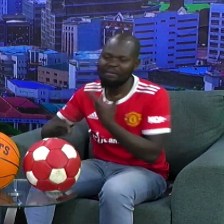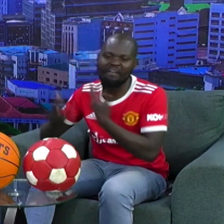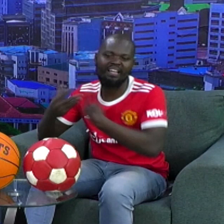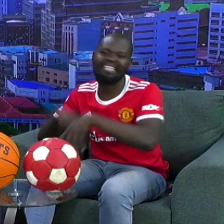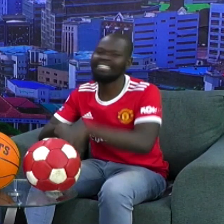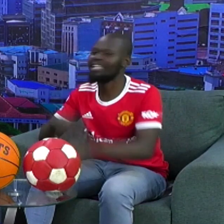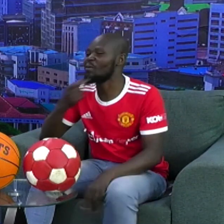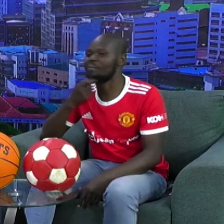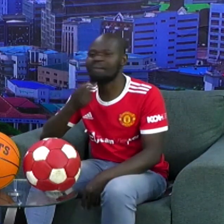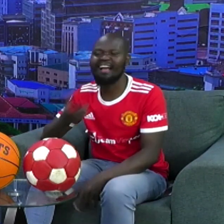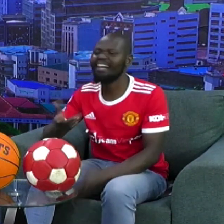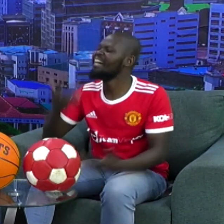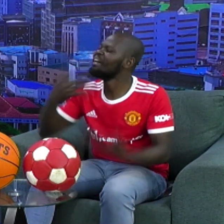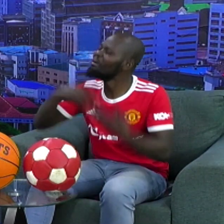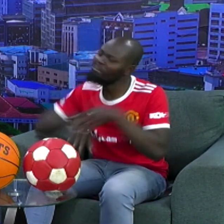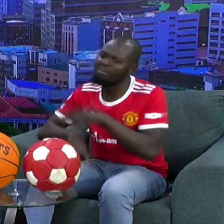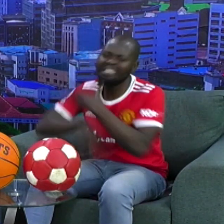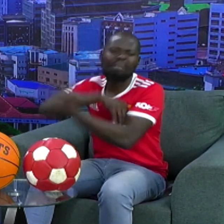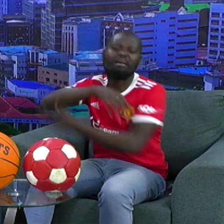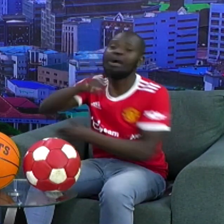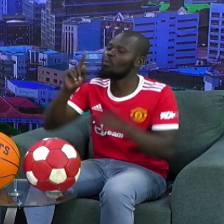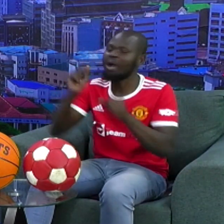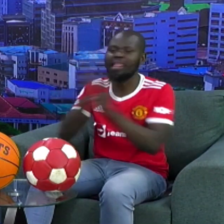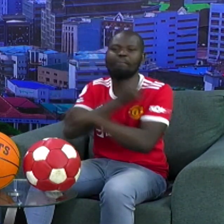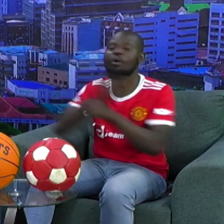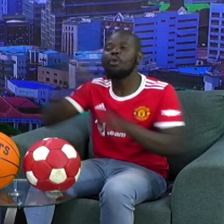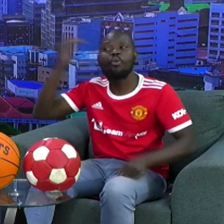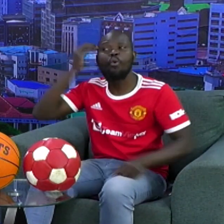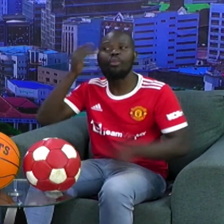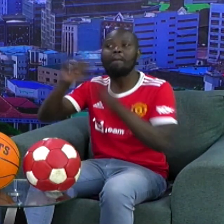it is really supported by the Kisii people, and